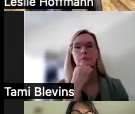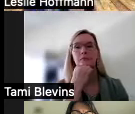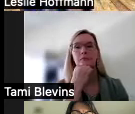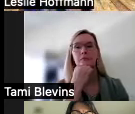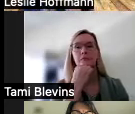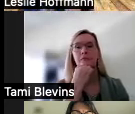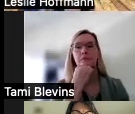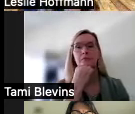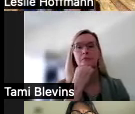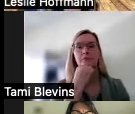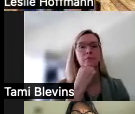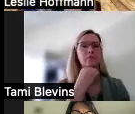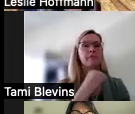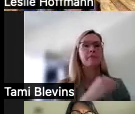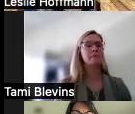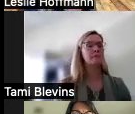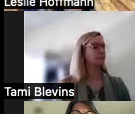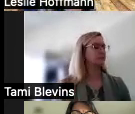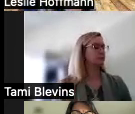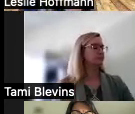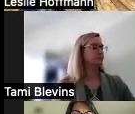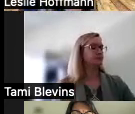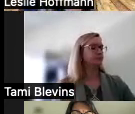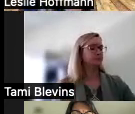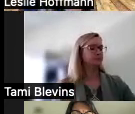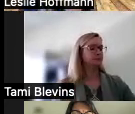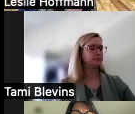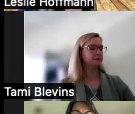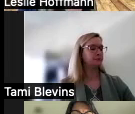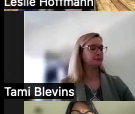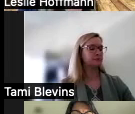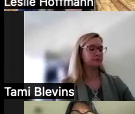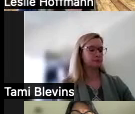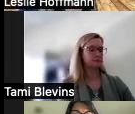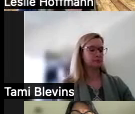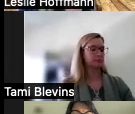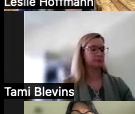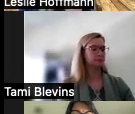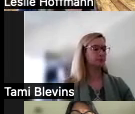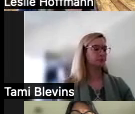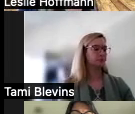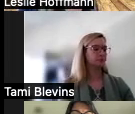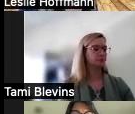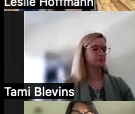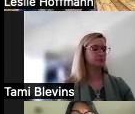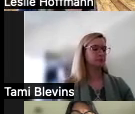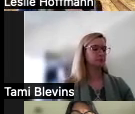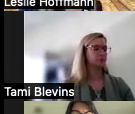think probably about 8 years ago, we implemented as part of a federal waiver,